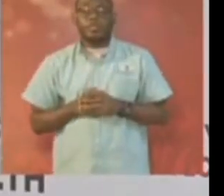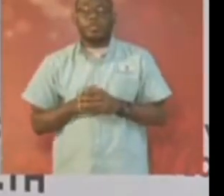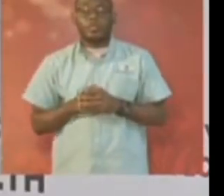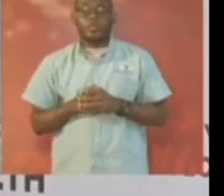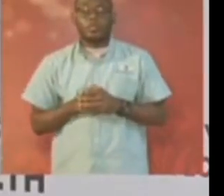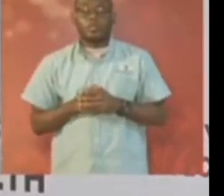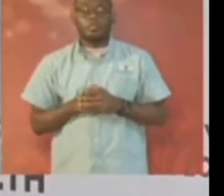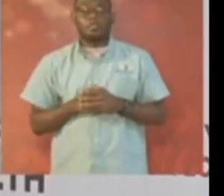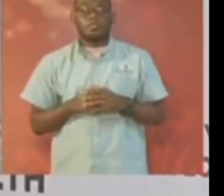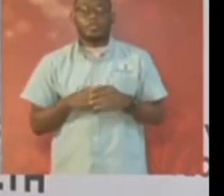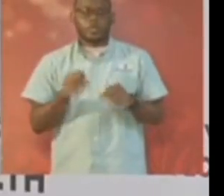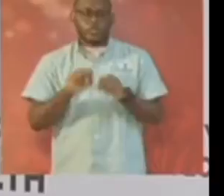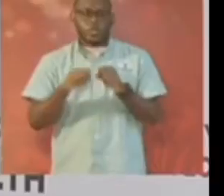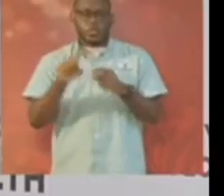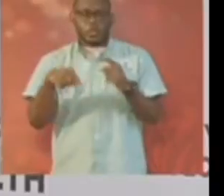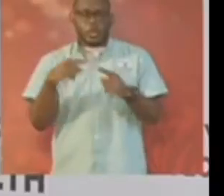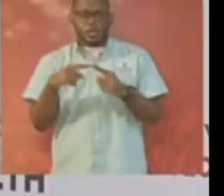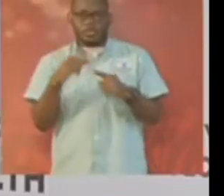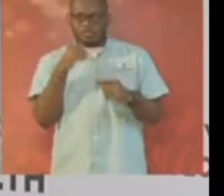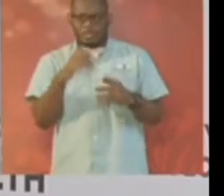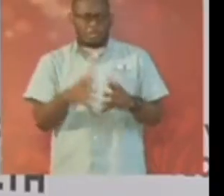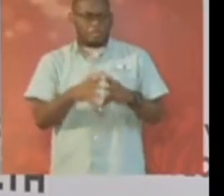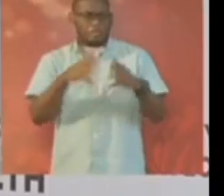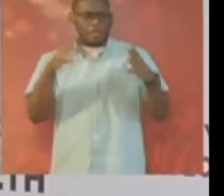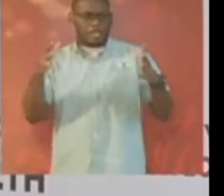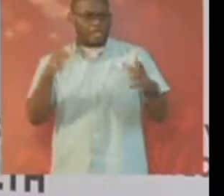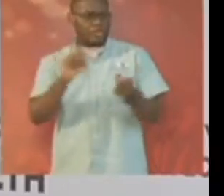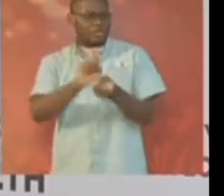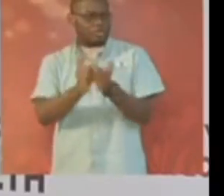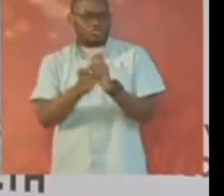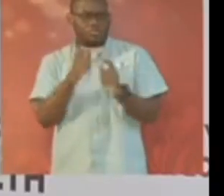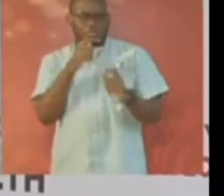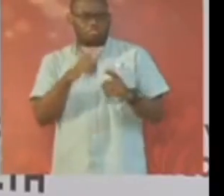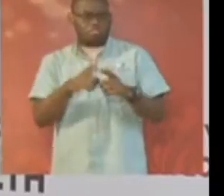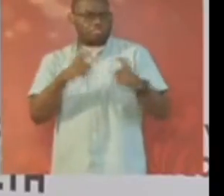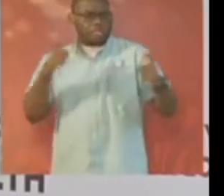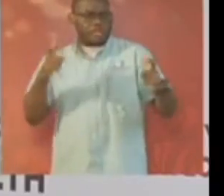very massive change, a huge genetic